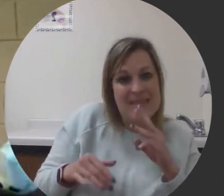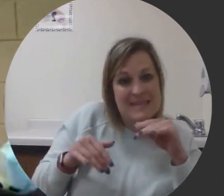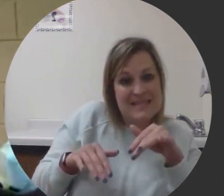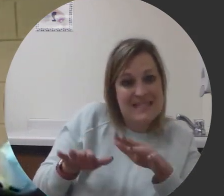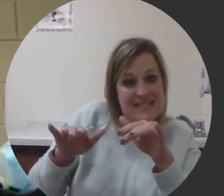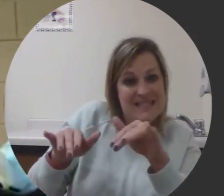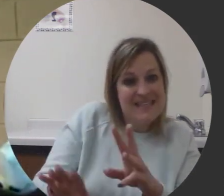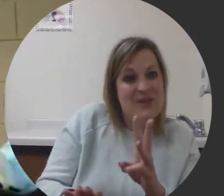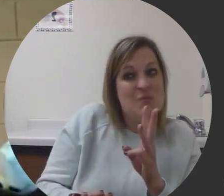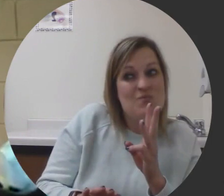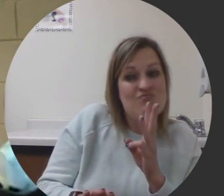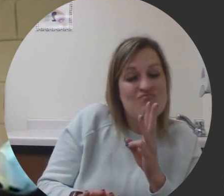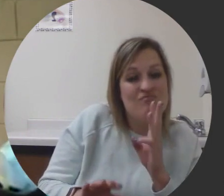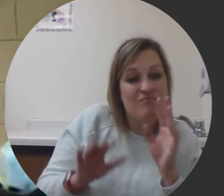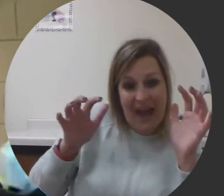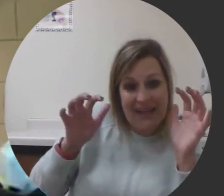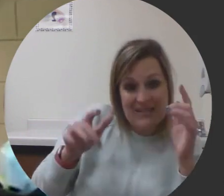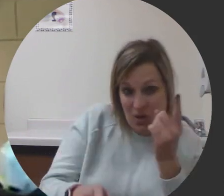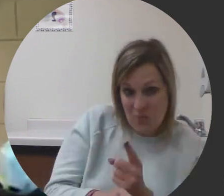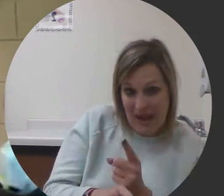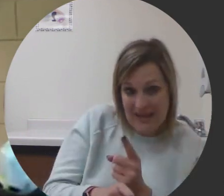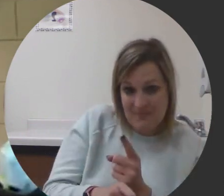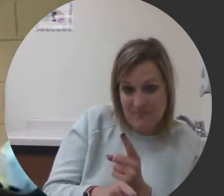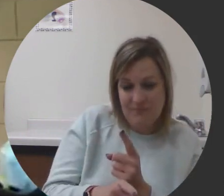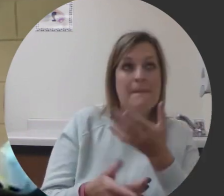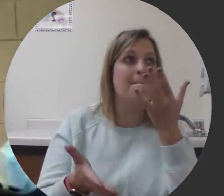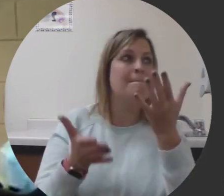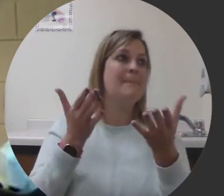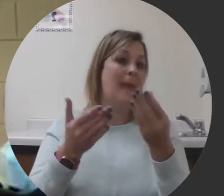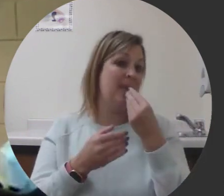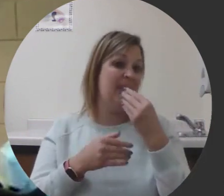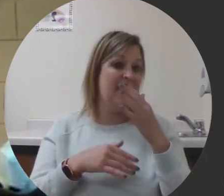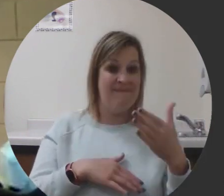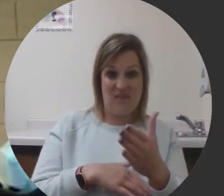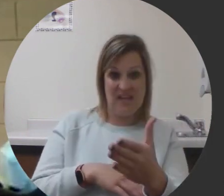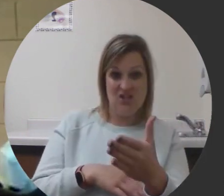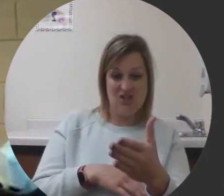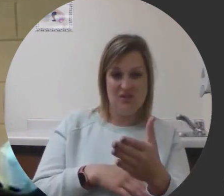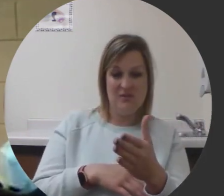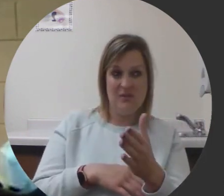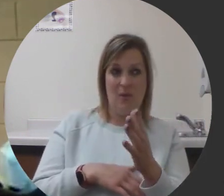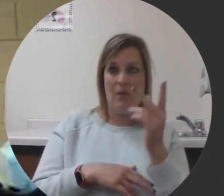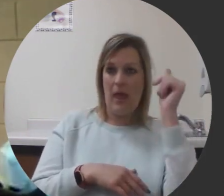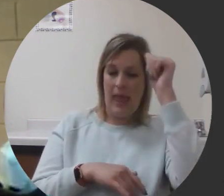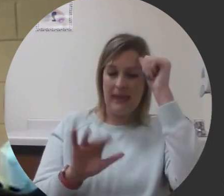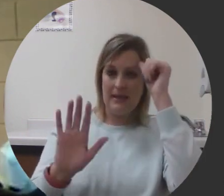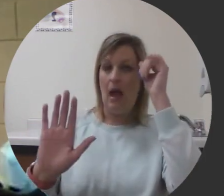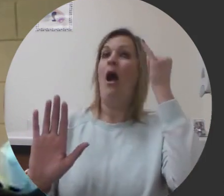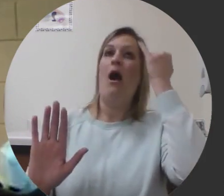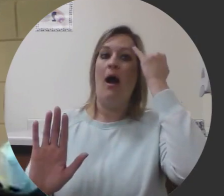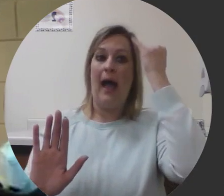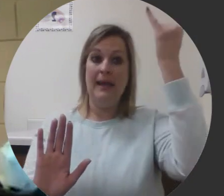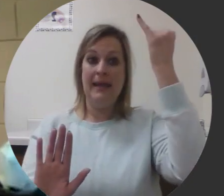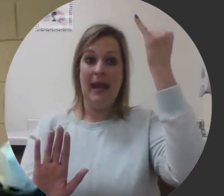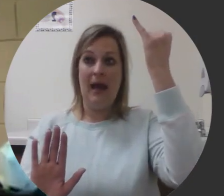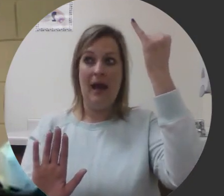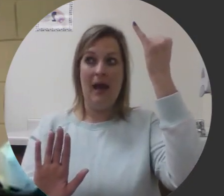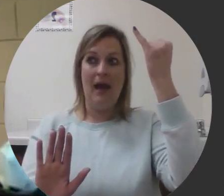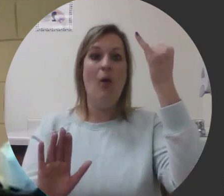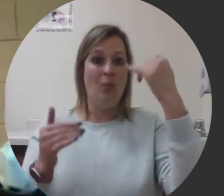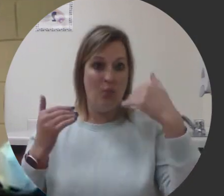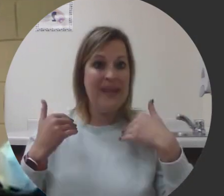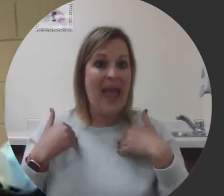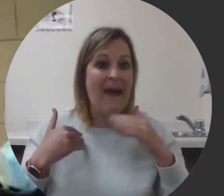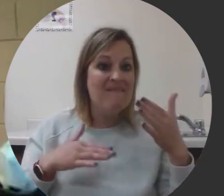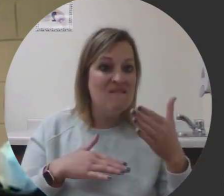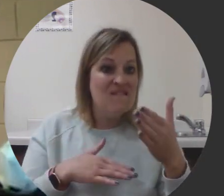fish, wouldn't it? We'll have to catch some fish for it. A happy smile lit up Angus's round face. We don't need to, he said. There's